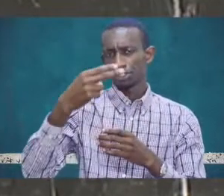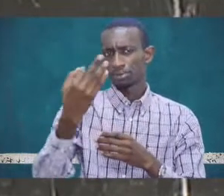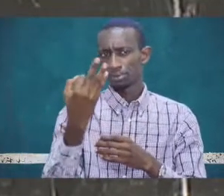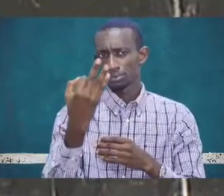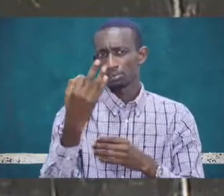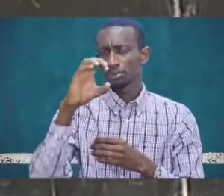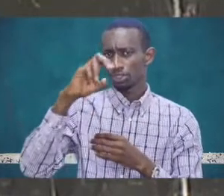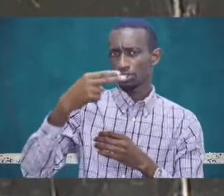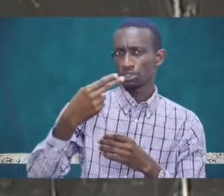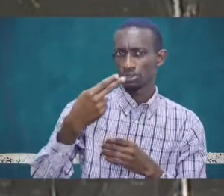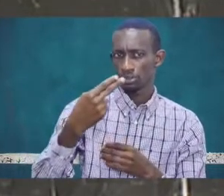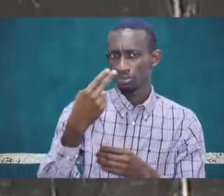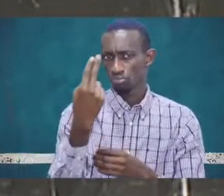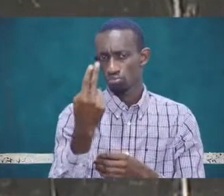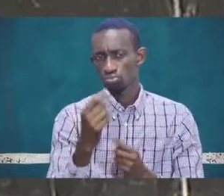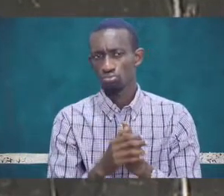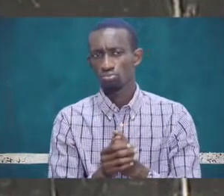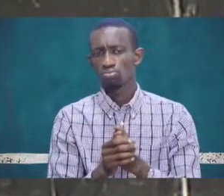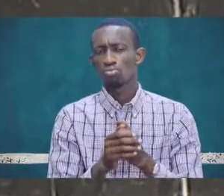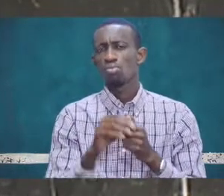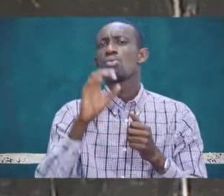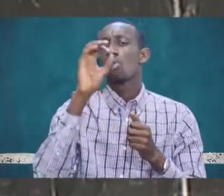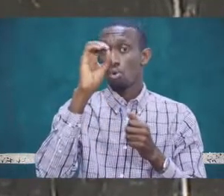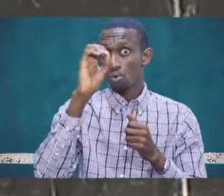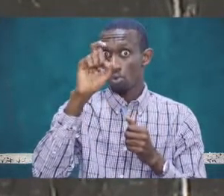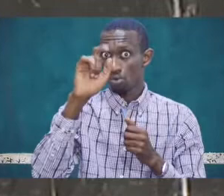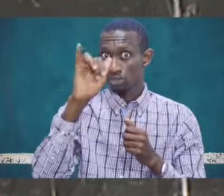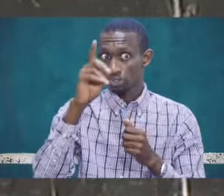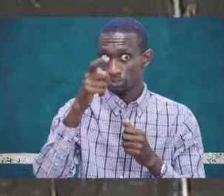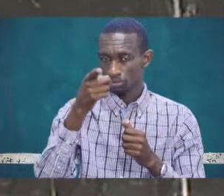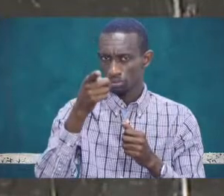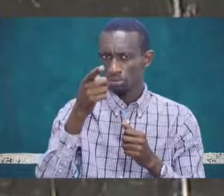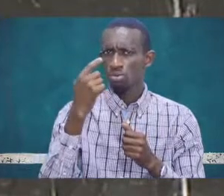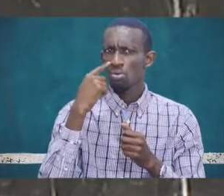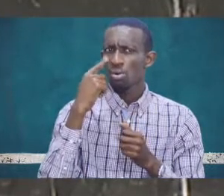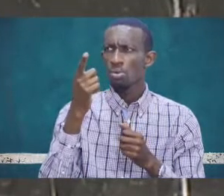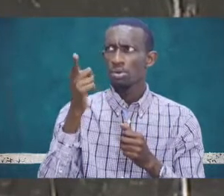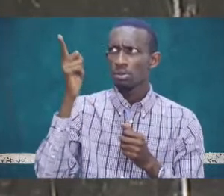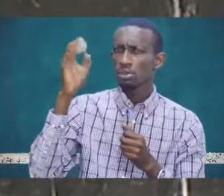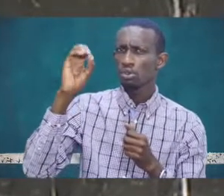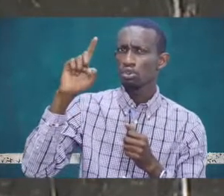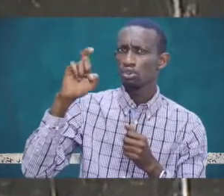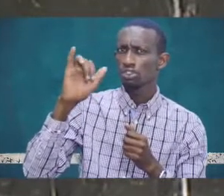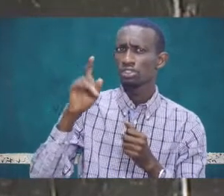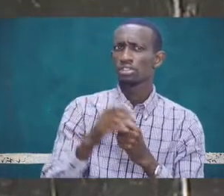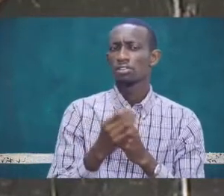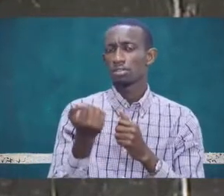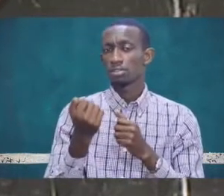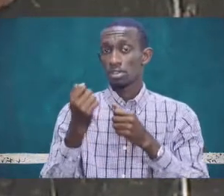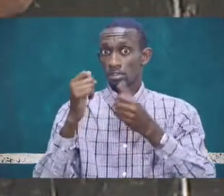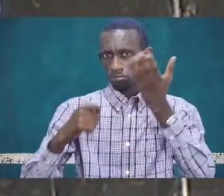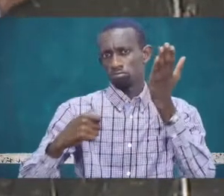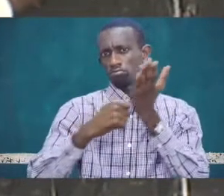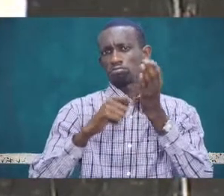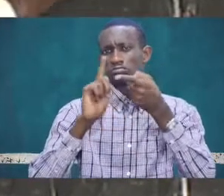CH3, CH2 with oxygen, but this oxygen has a hydrogen atom, so this will be a positive charge,